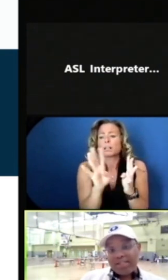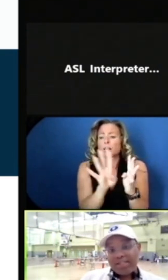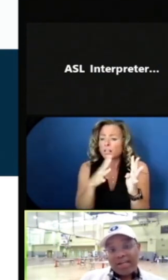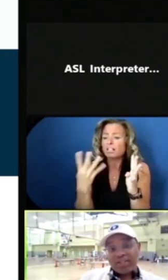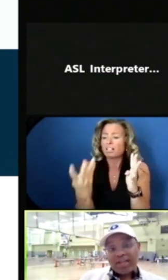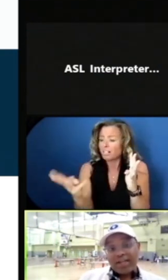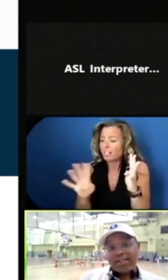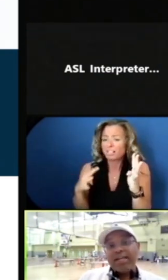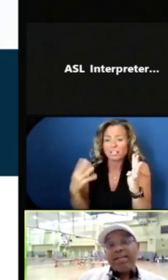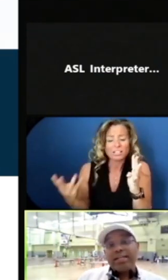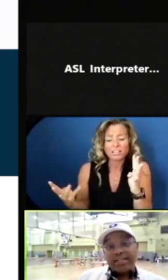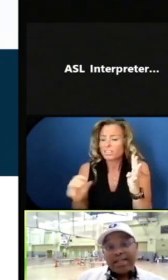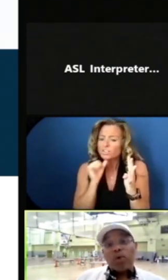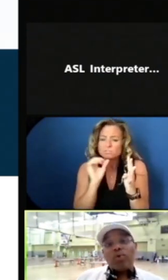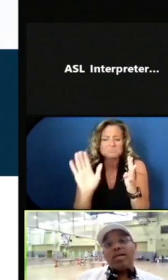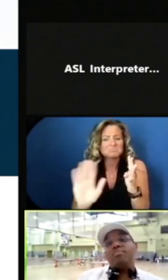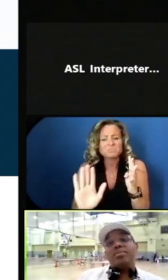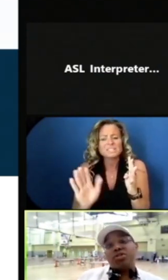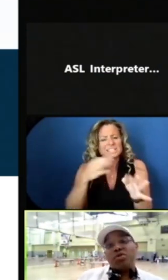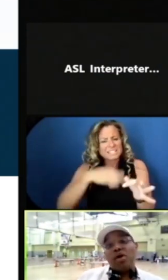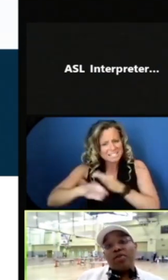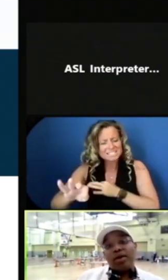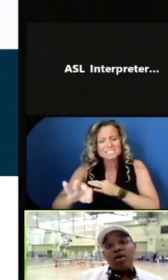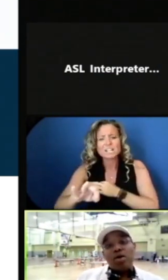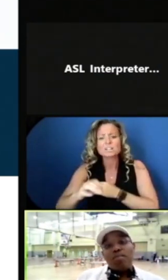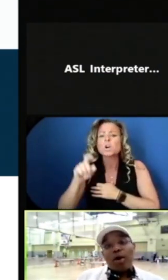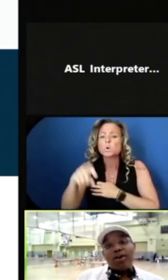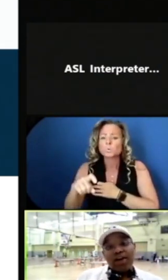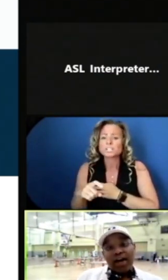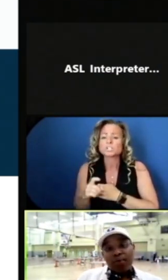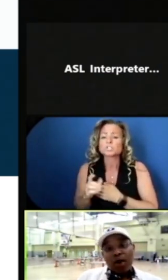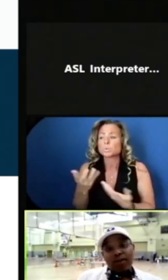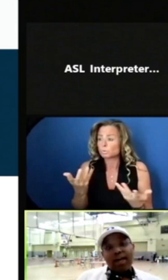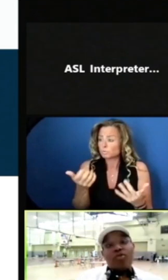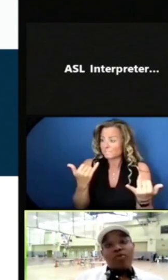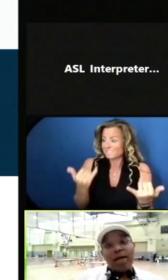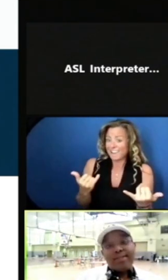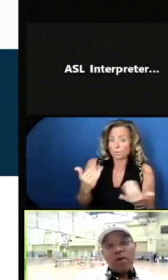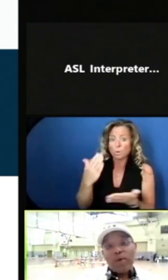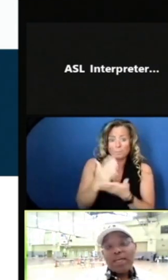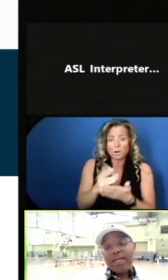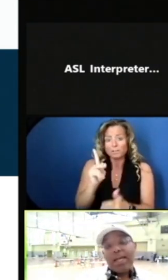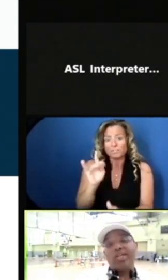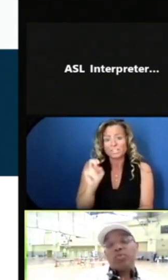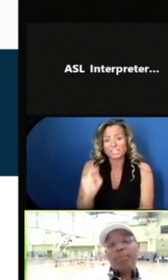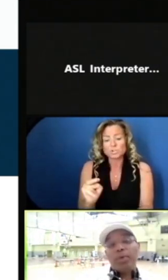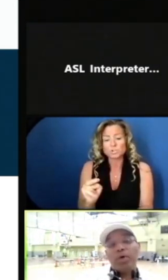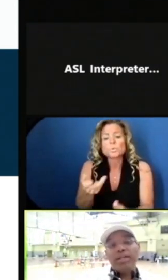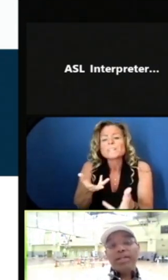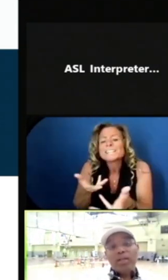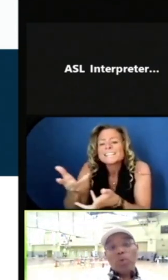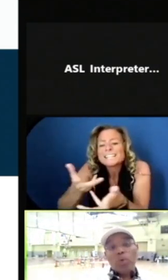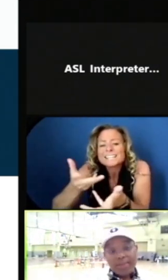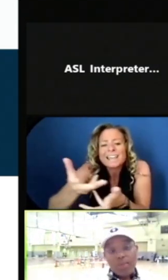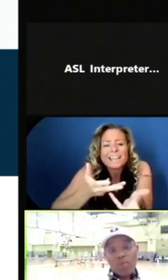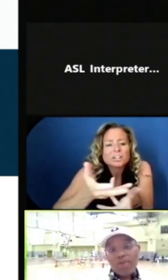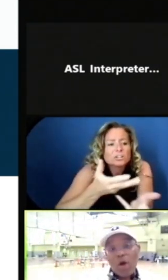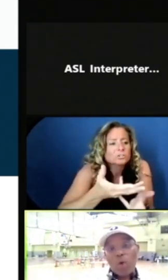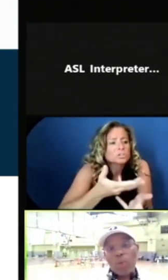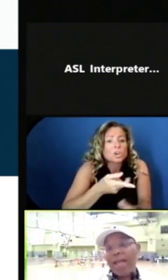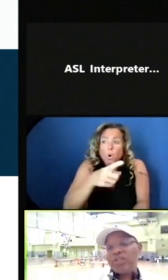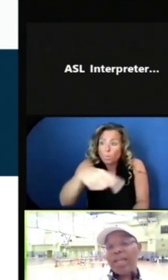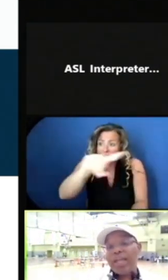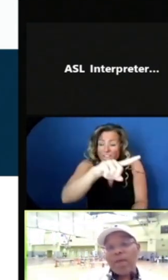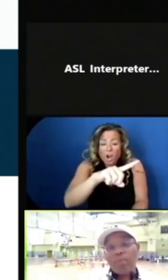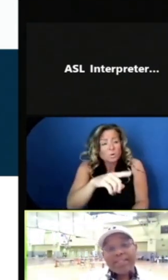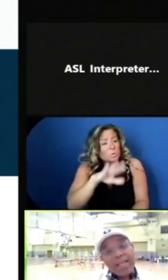mass vaccination sites. Instead, we really must go out there, and part of the Kedren way is that we engage people. We meet them where they are,